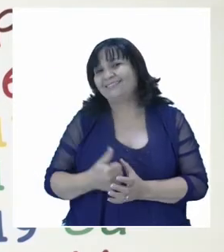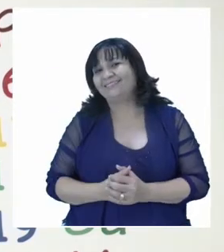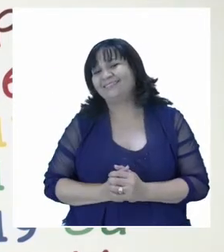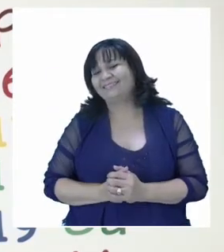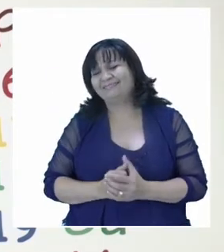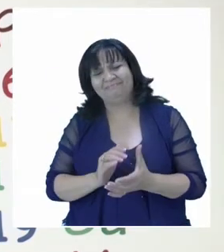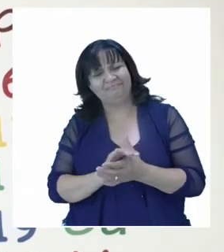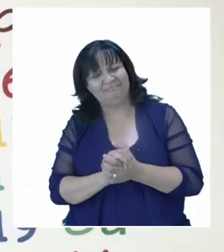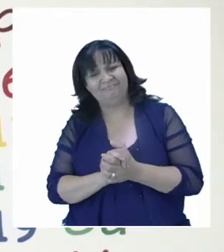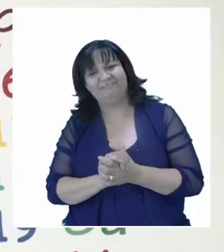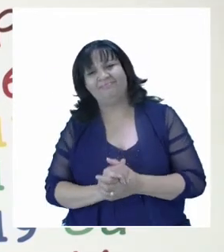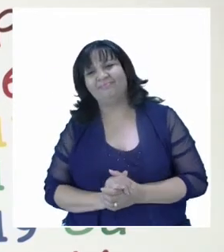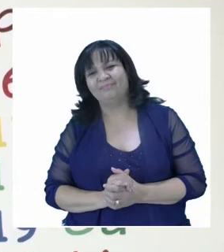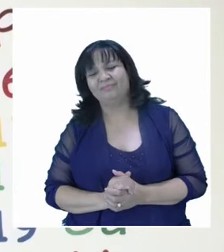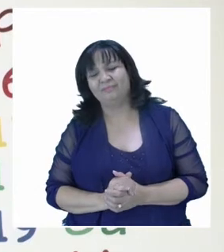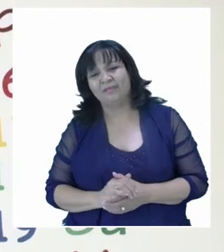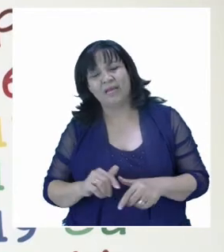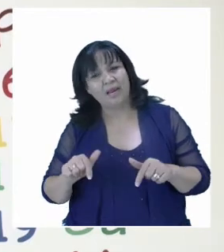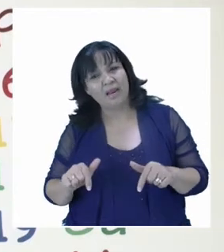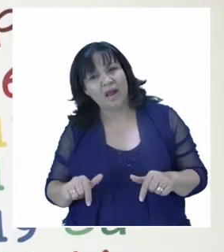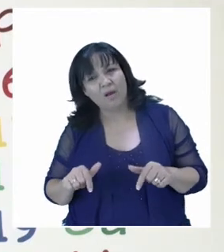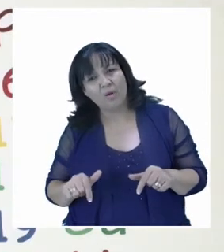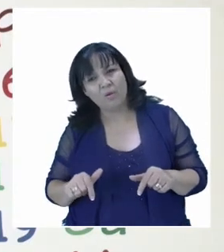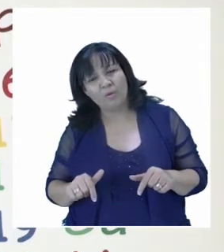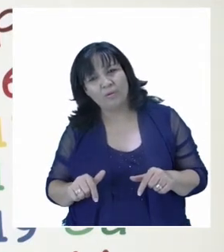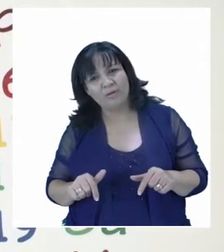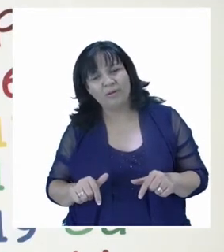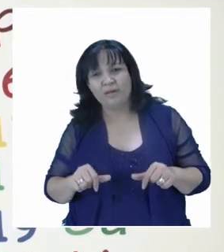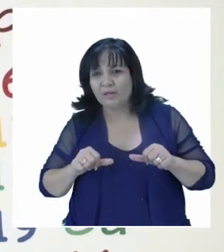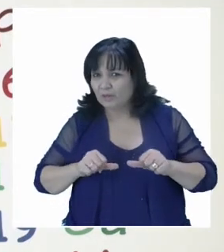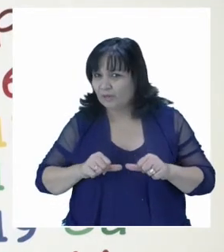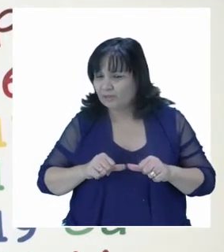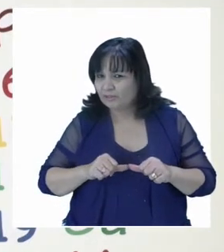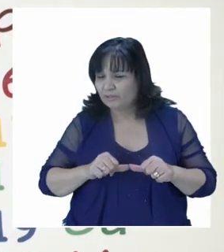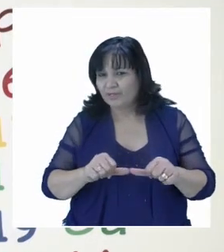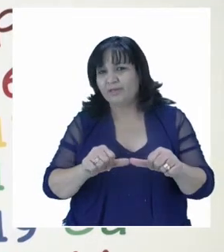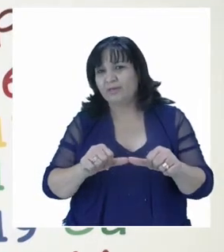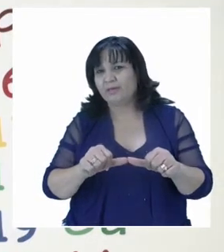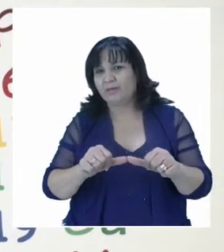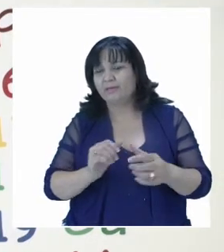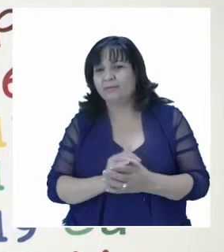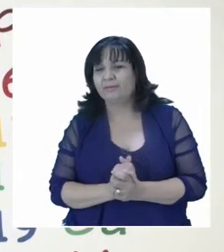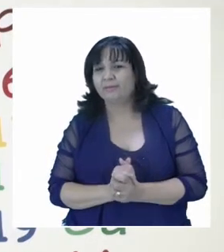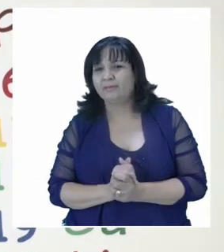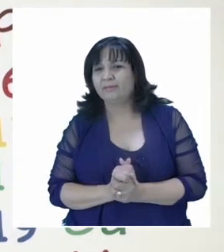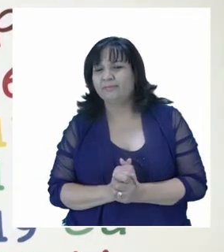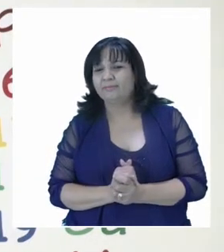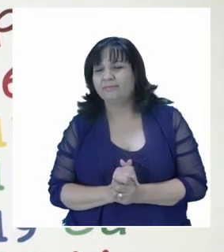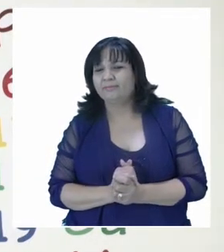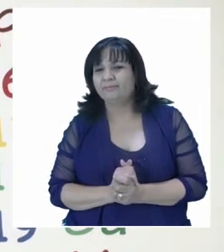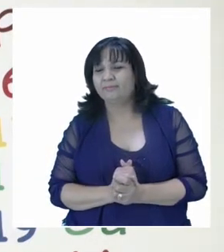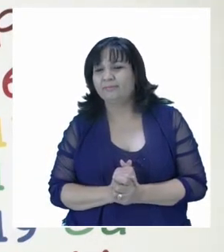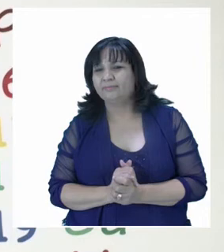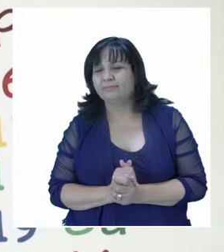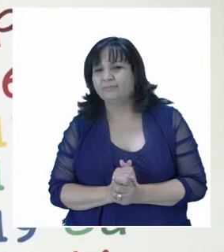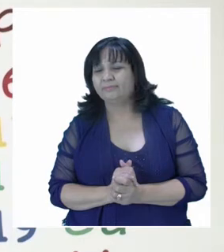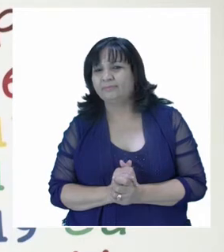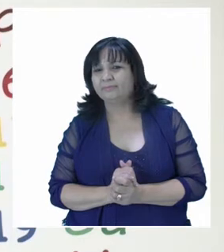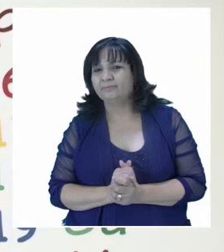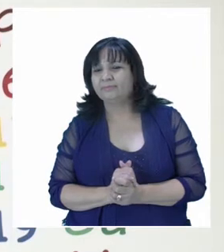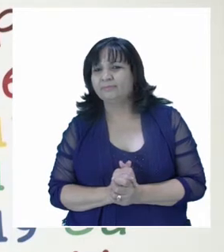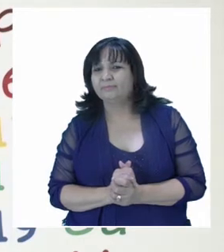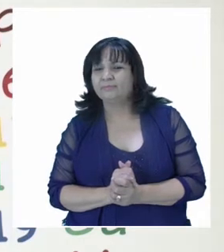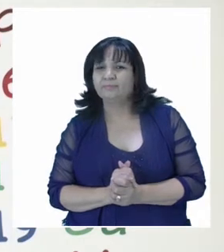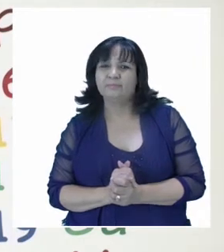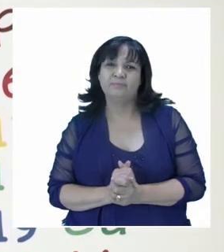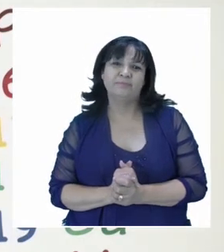friends. Now, we want to show that we are happy. So, in your face or on your face,